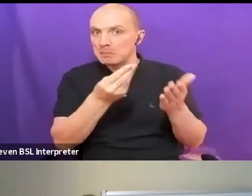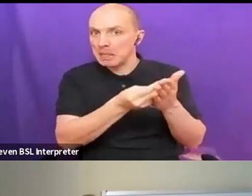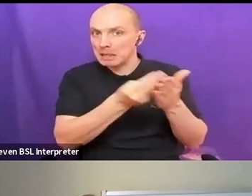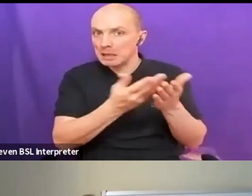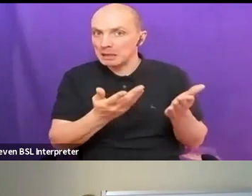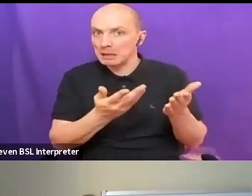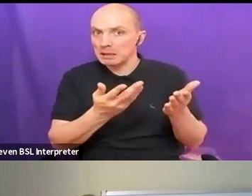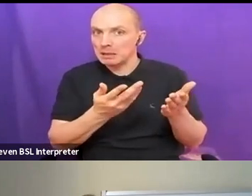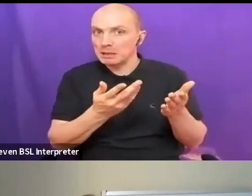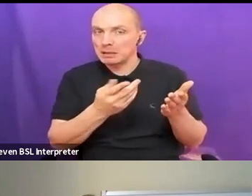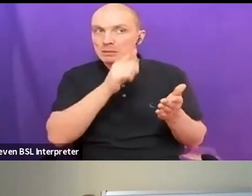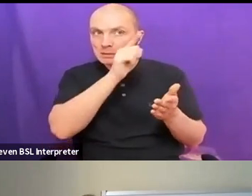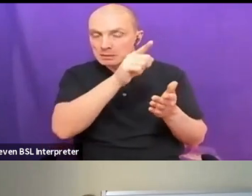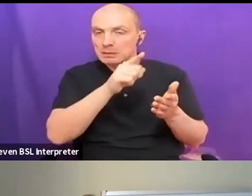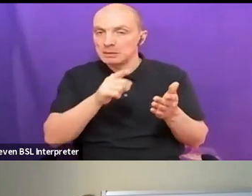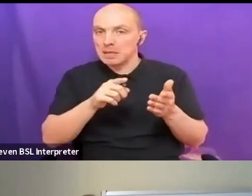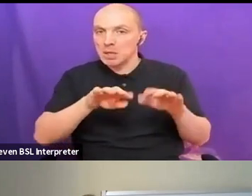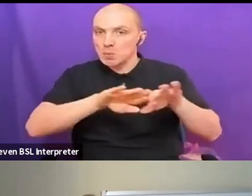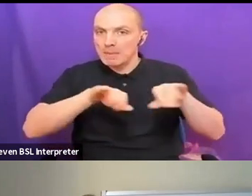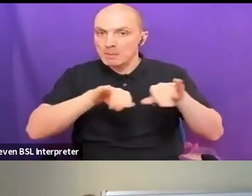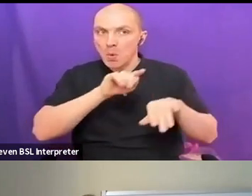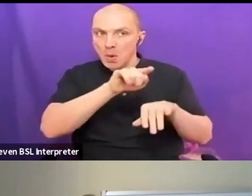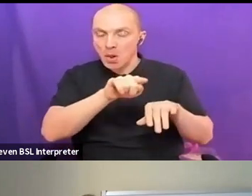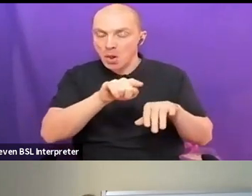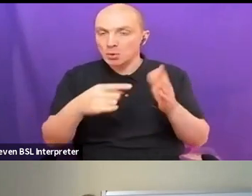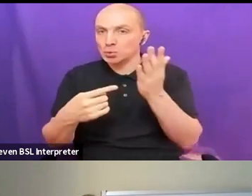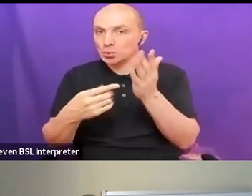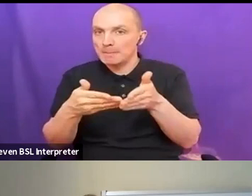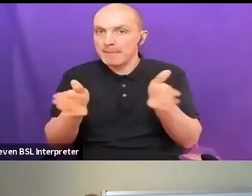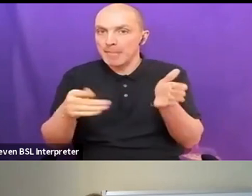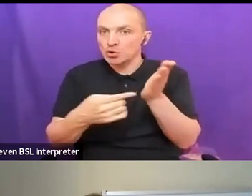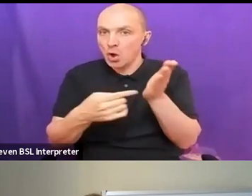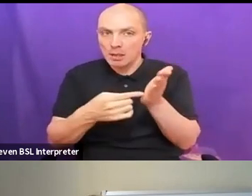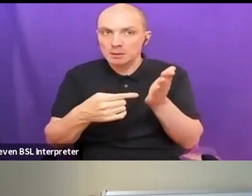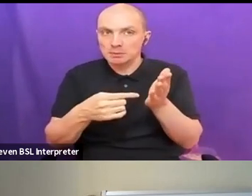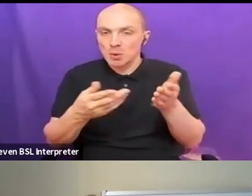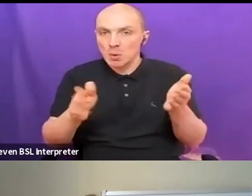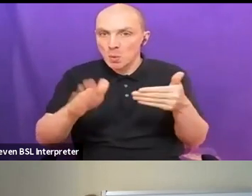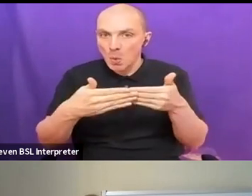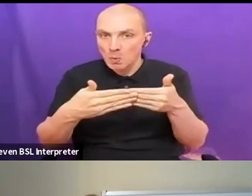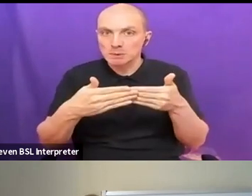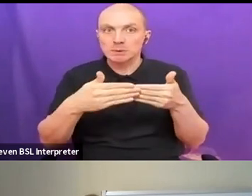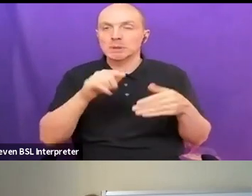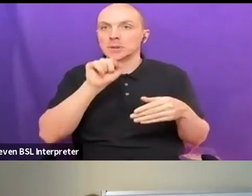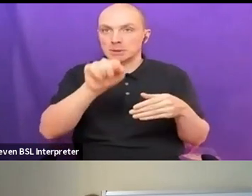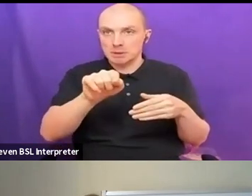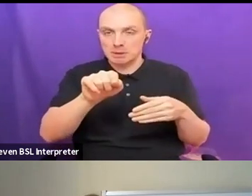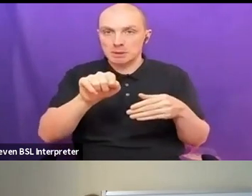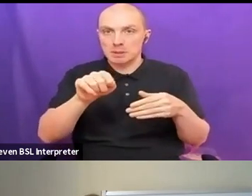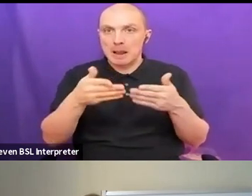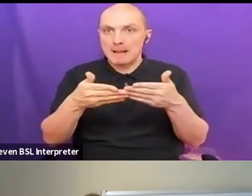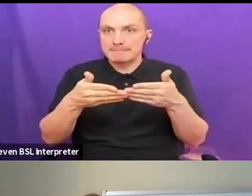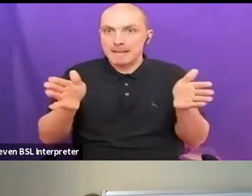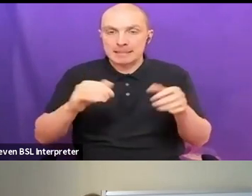example of a public swimming pool. The council has closed all the public loos. It doesn't maintain some of the public realm spaces. Is there